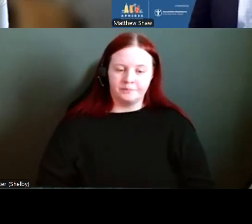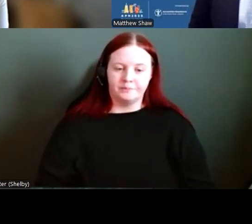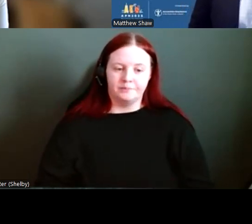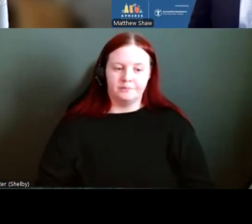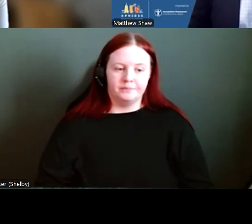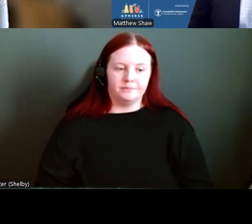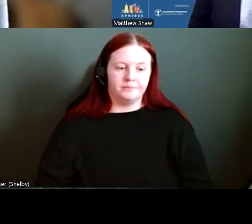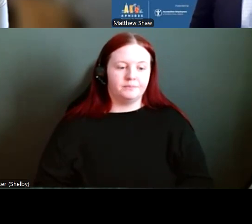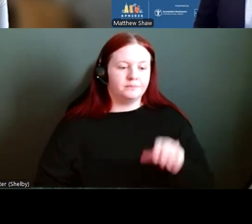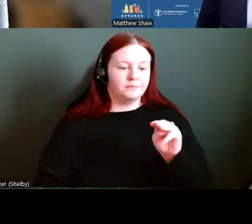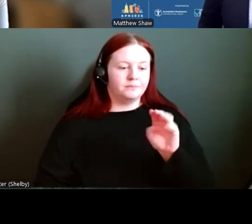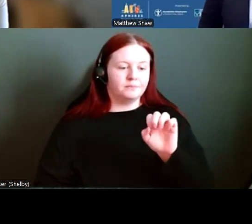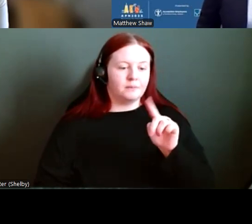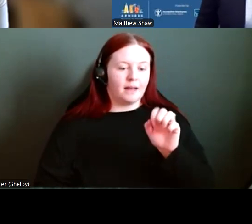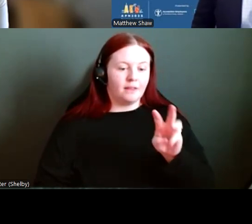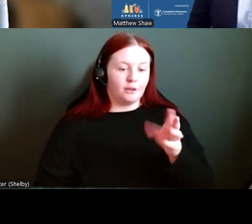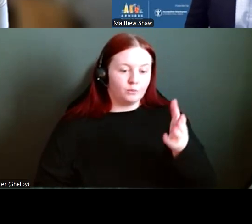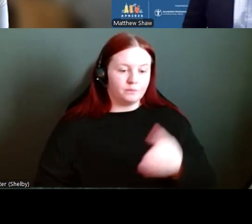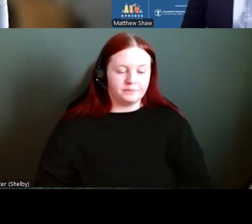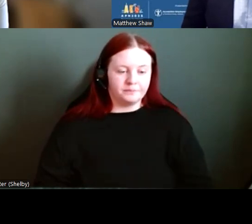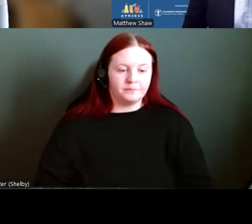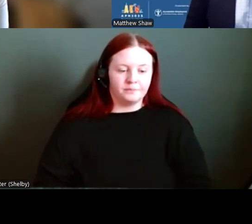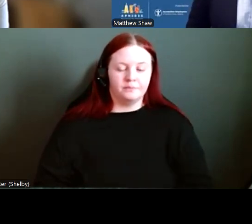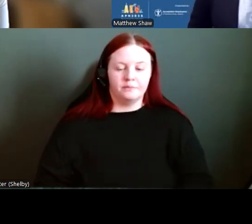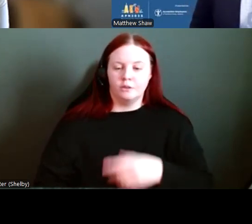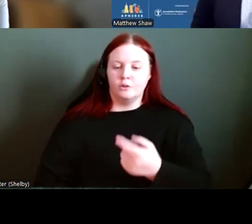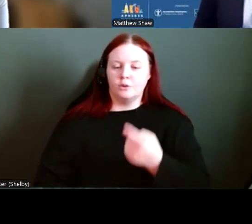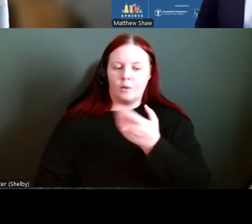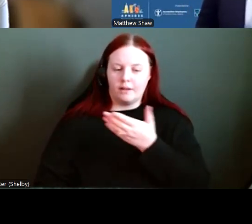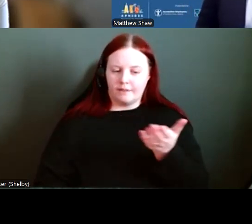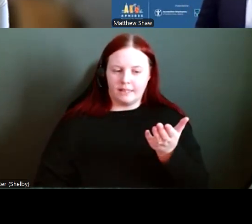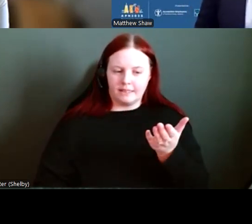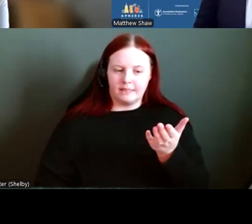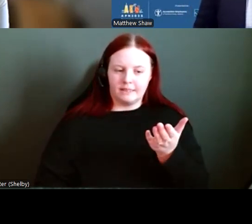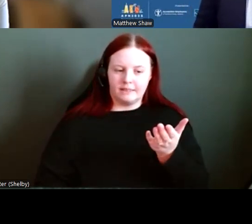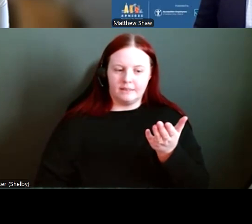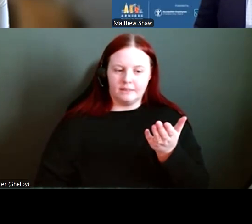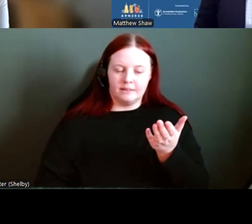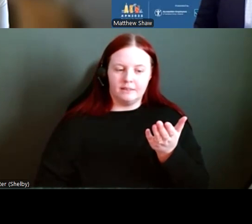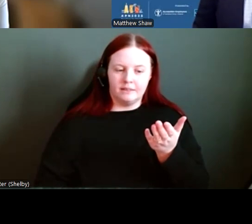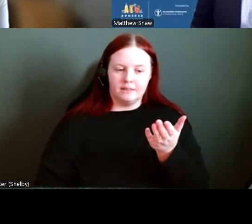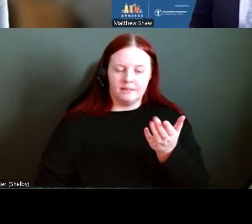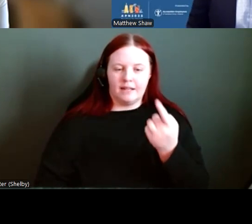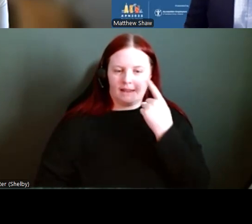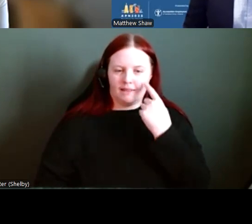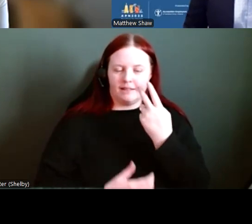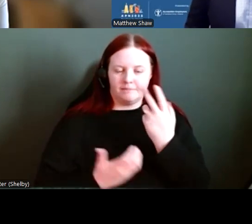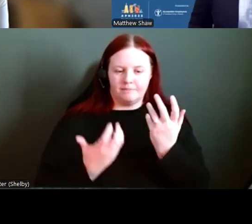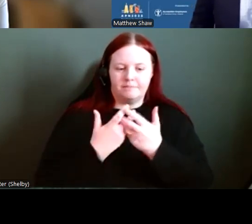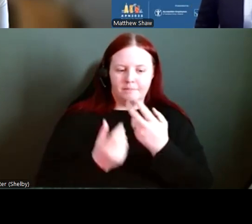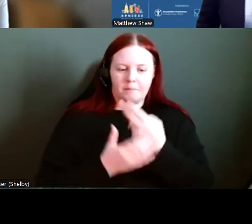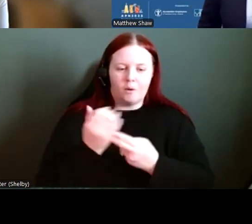Matthew. Just to, yeah, just one of the things and I think this is of a feather with both of your comments. One of the